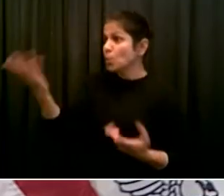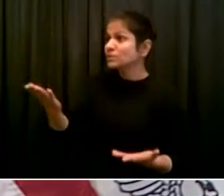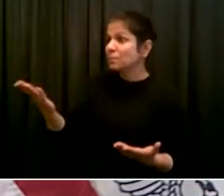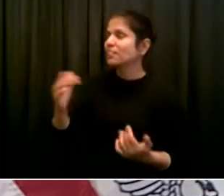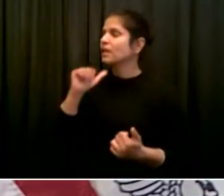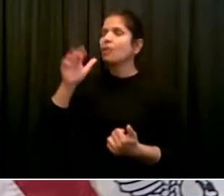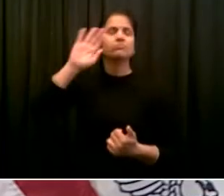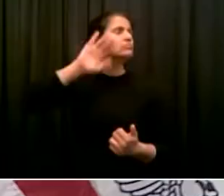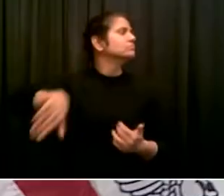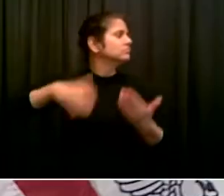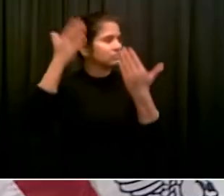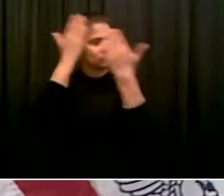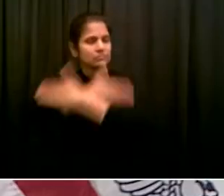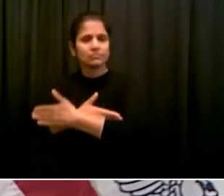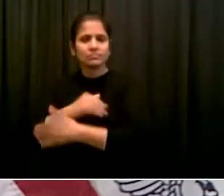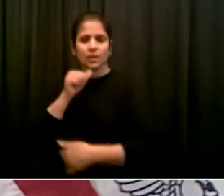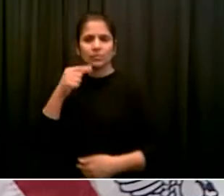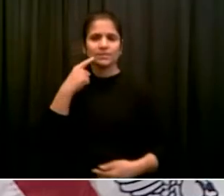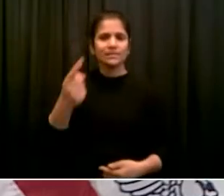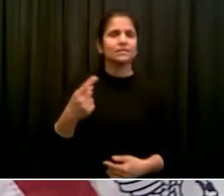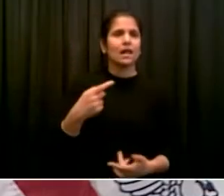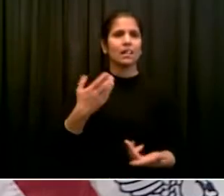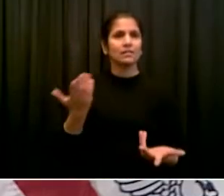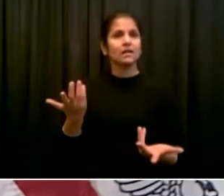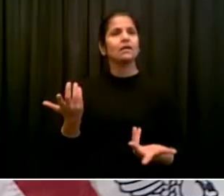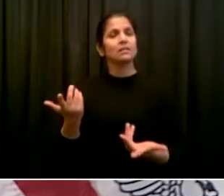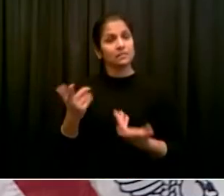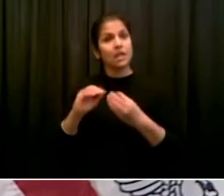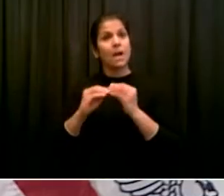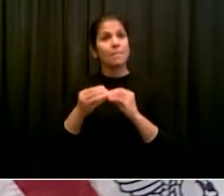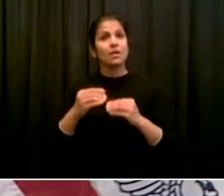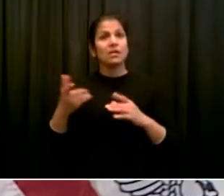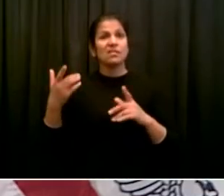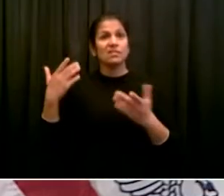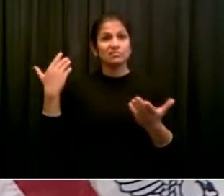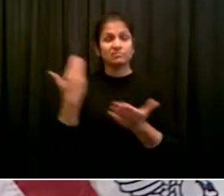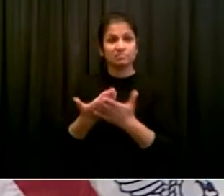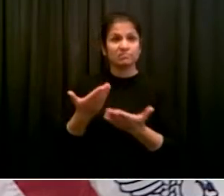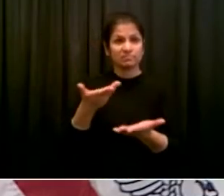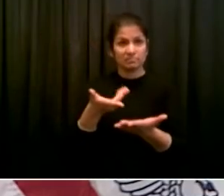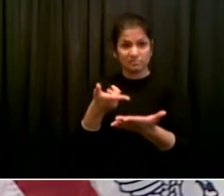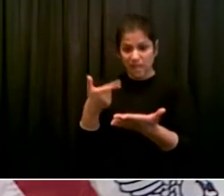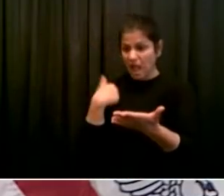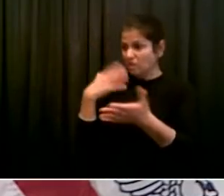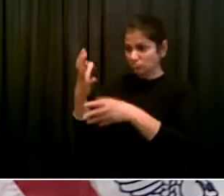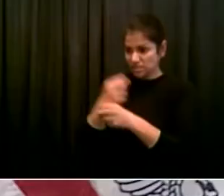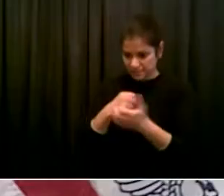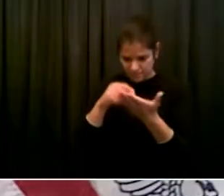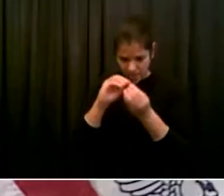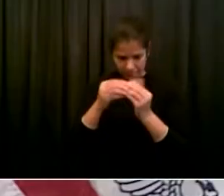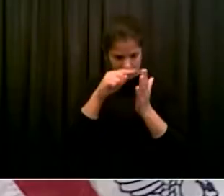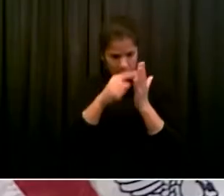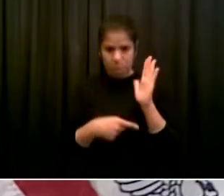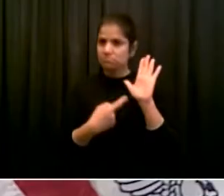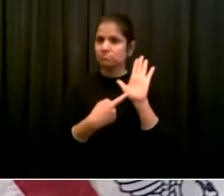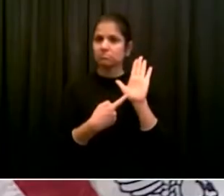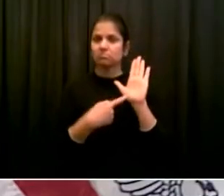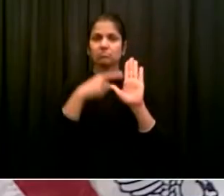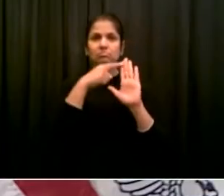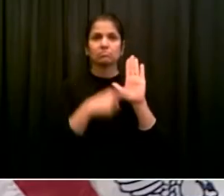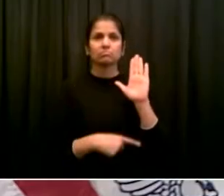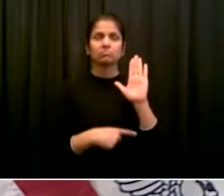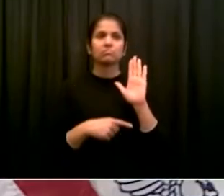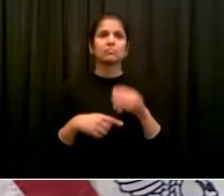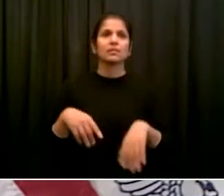But I would say to you, the numbers are speaking for themselves. Over 2.6 million vaccinations as